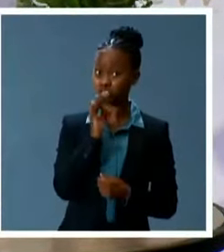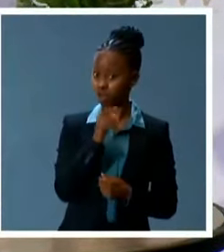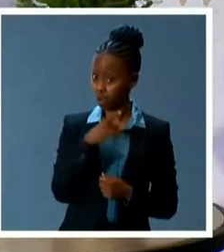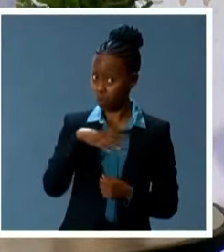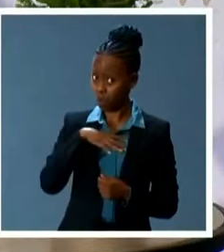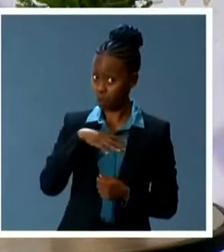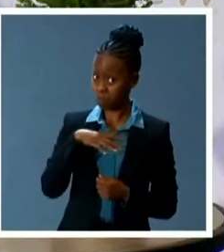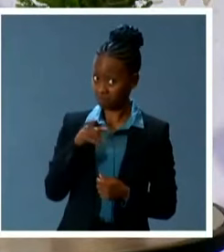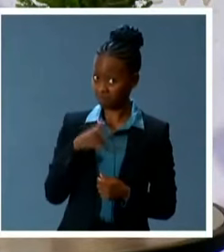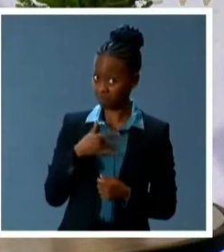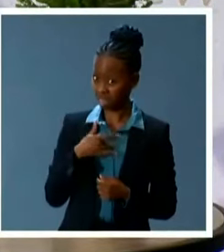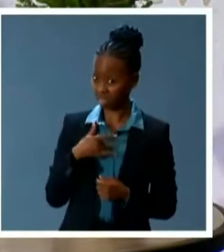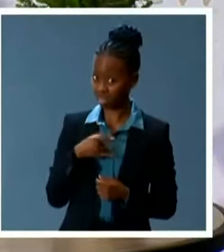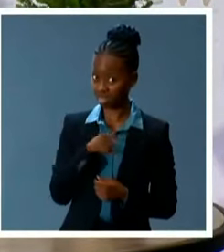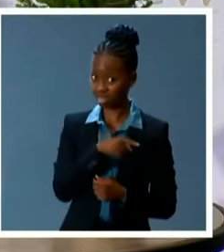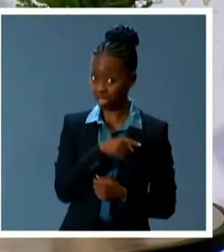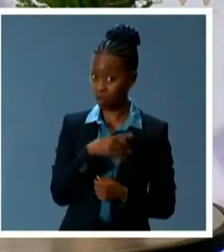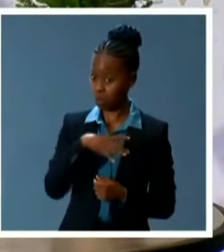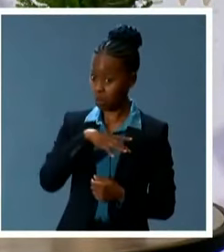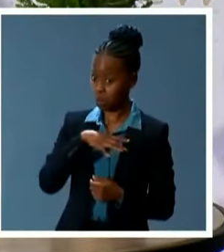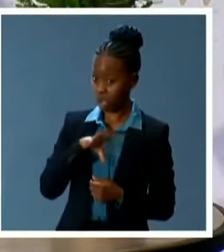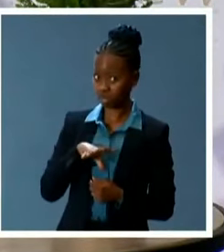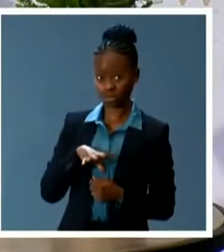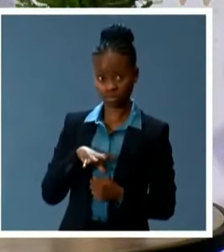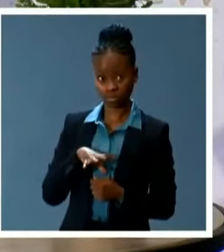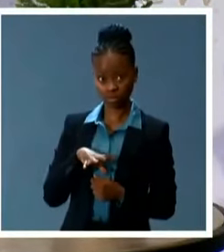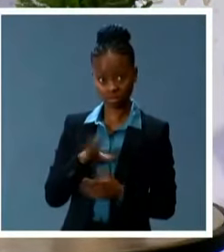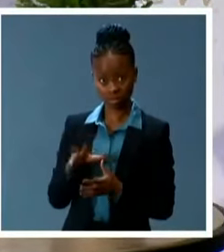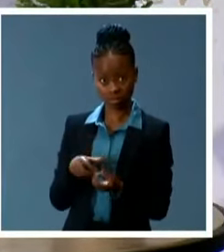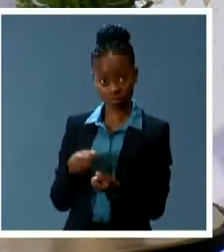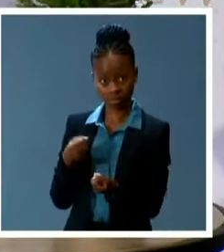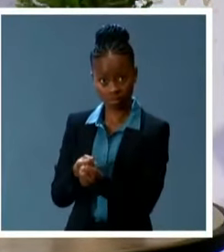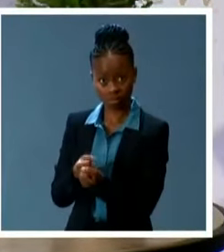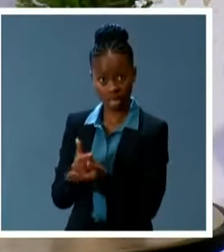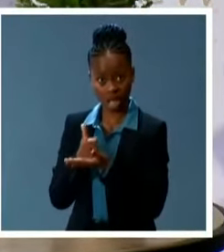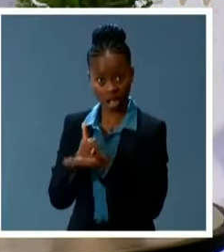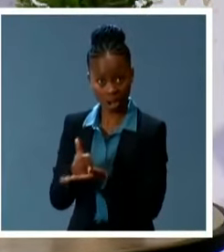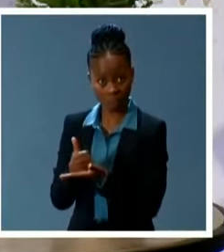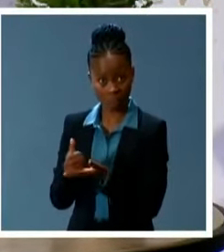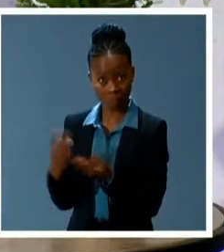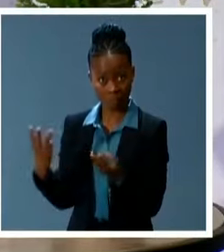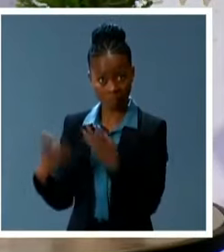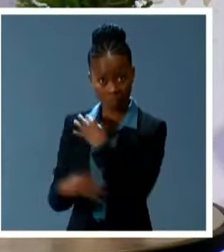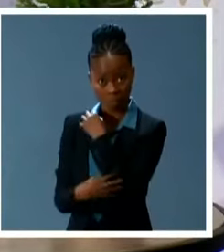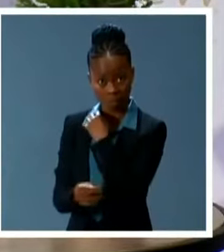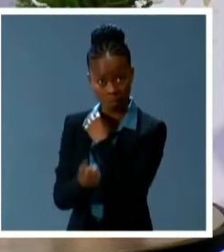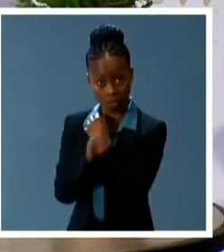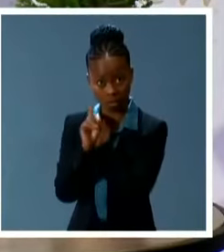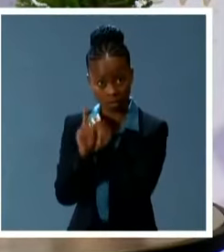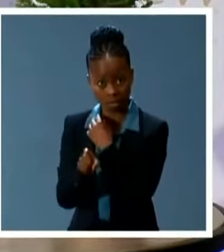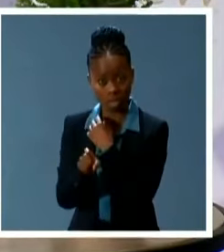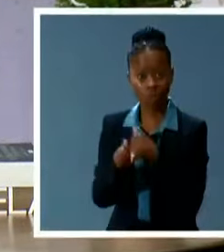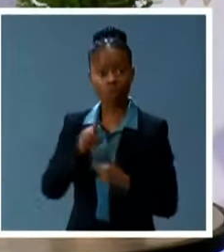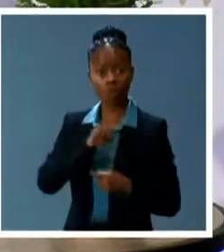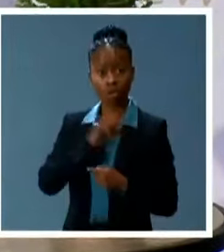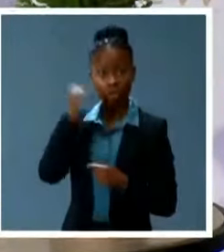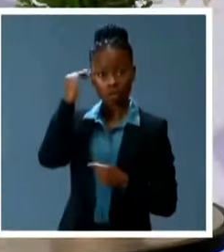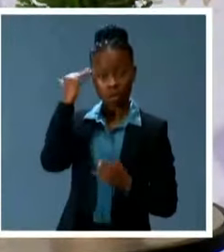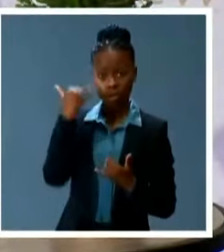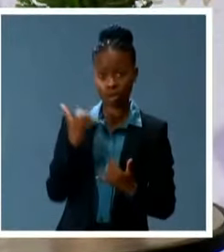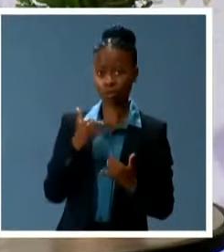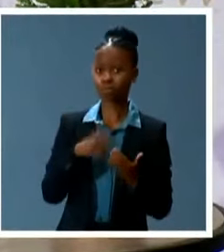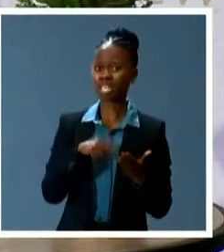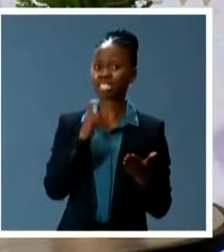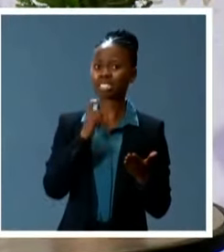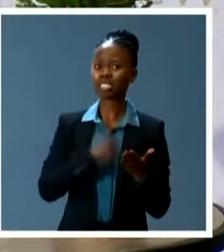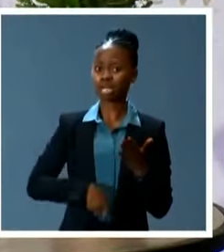that you speak of, a new social contract, when, as we know in reality, tax havens are aiding and abetting them to